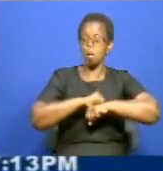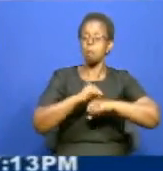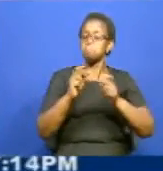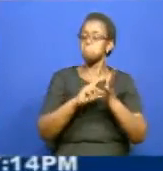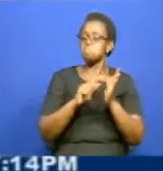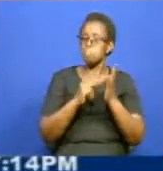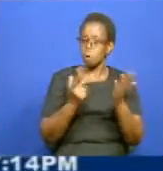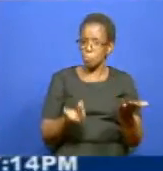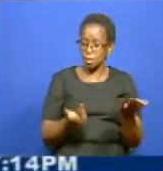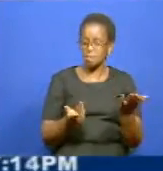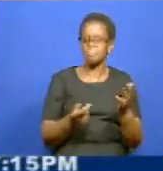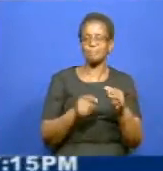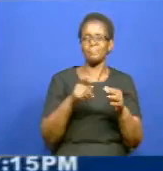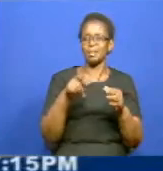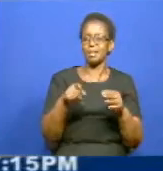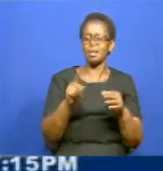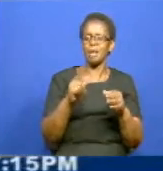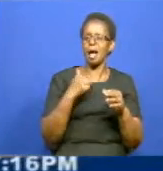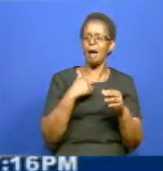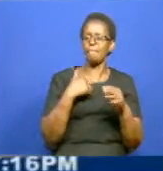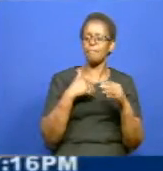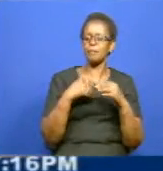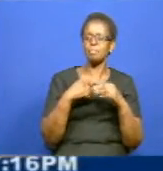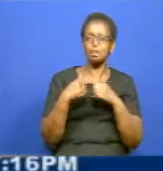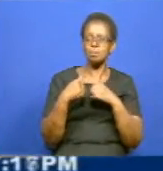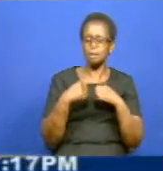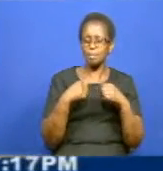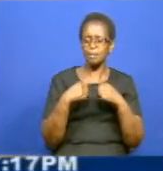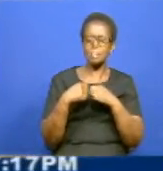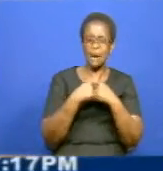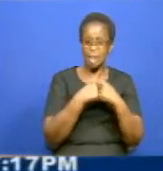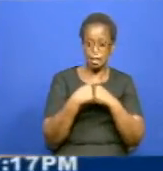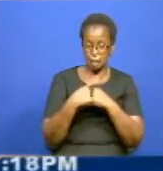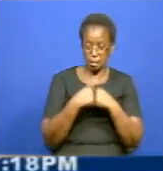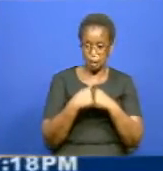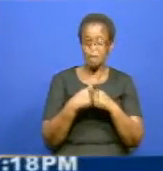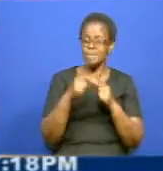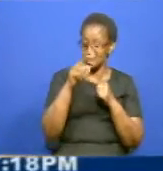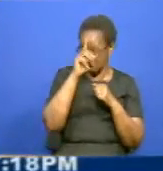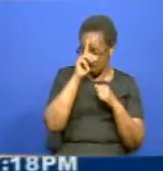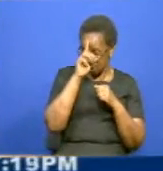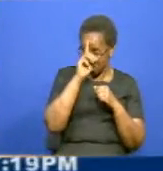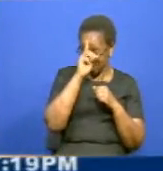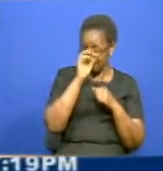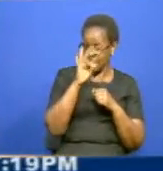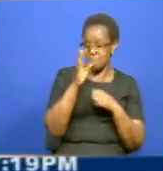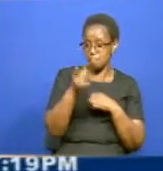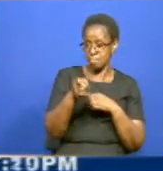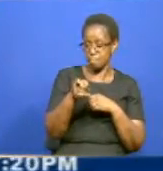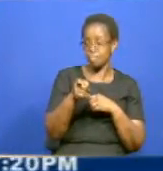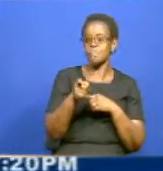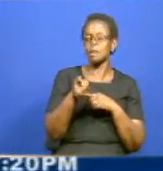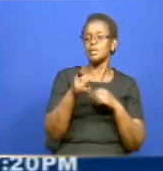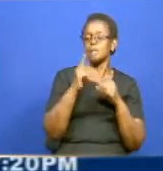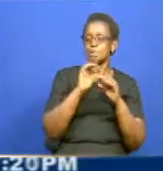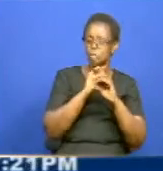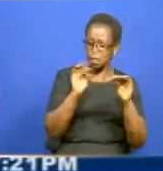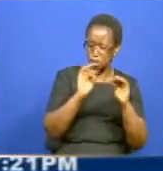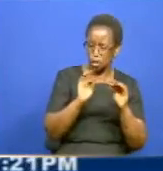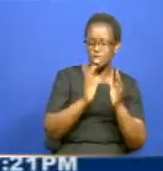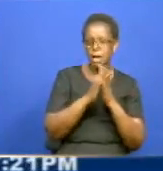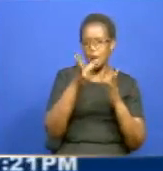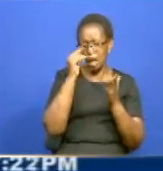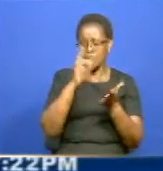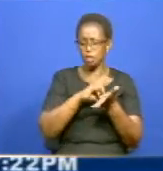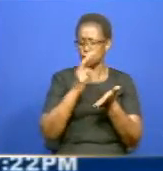already strained learning facilities. These serious challenges related to provisions of teaching and learning resources needed